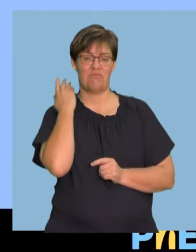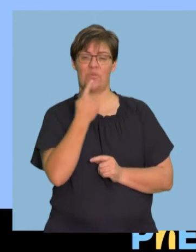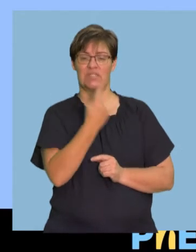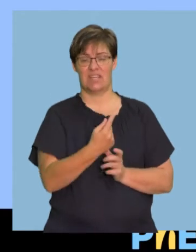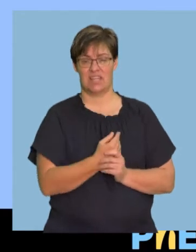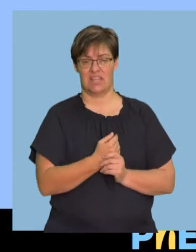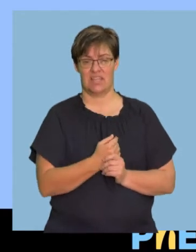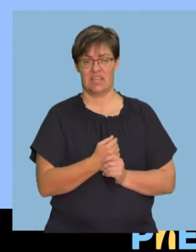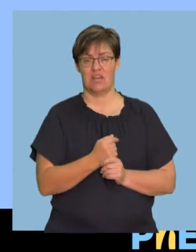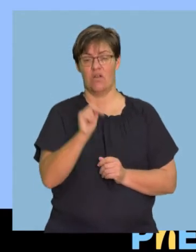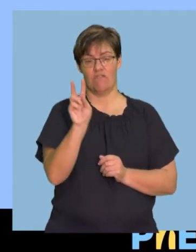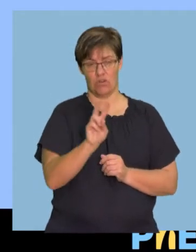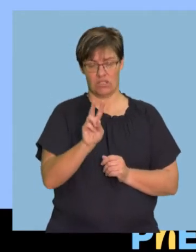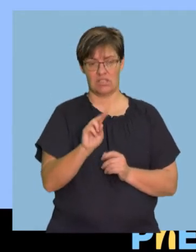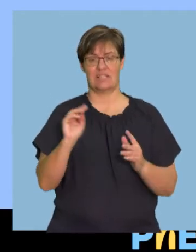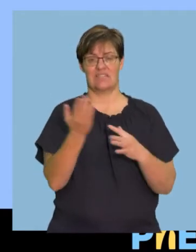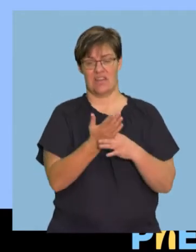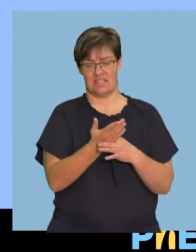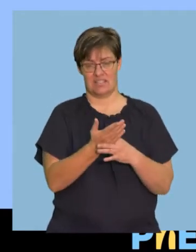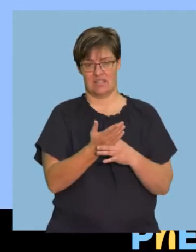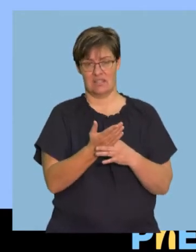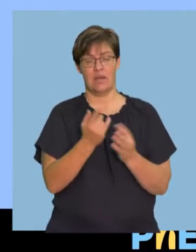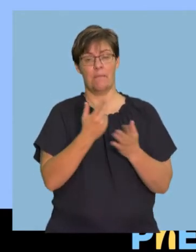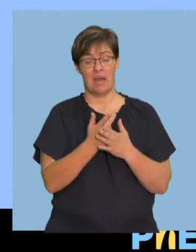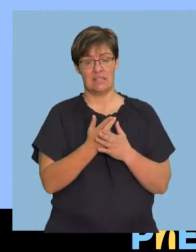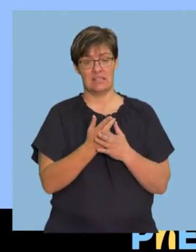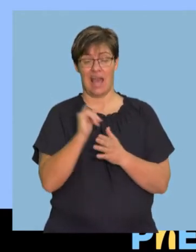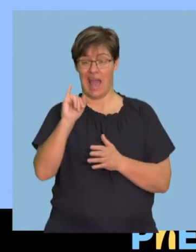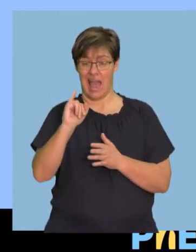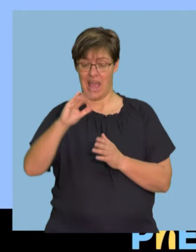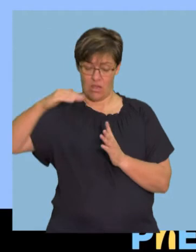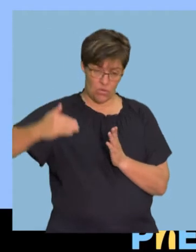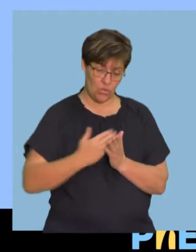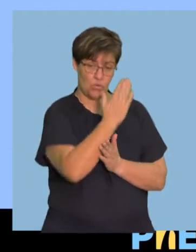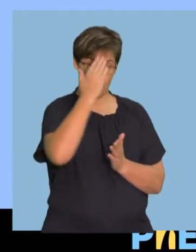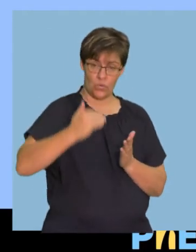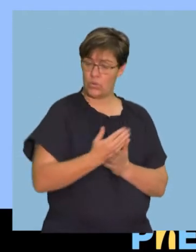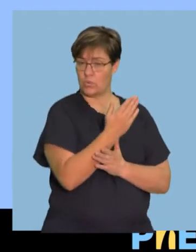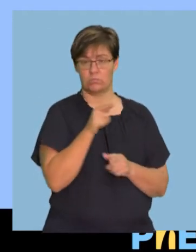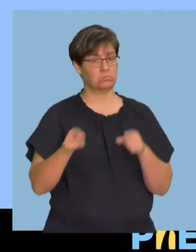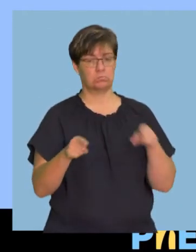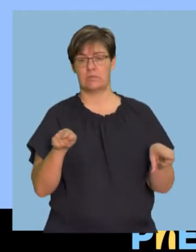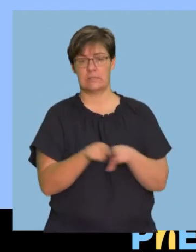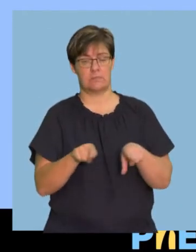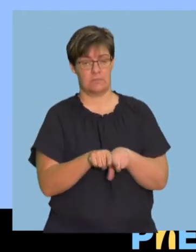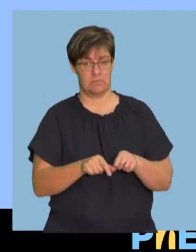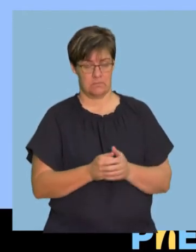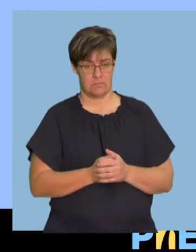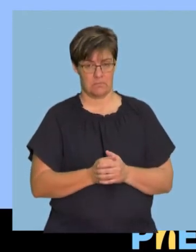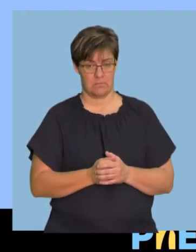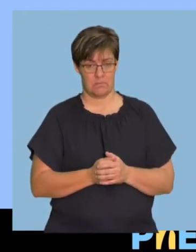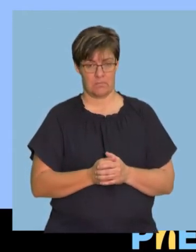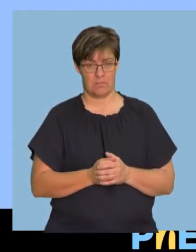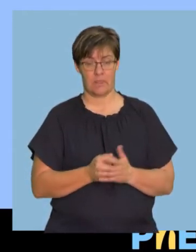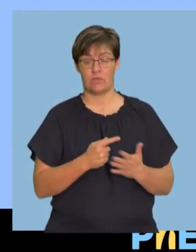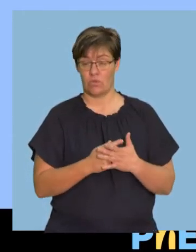we meant when we said that actually voltage is divided, but the current that flows through each of the two